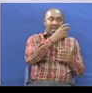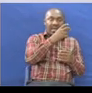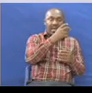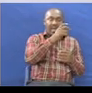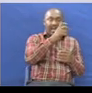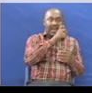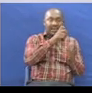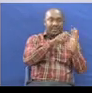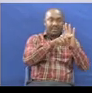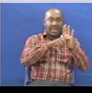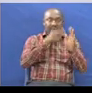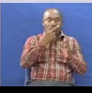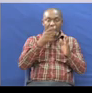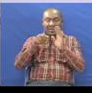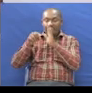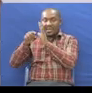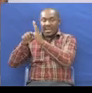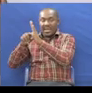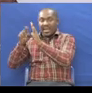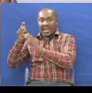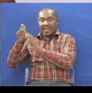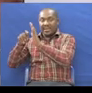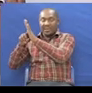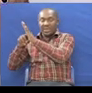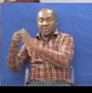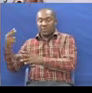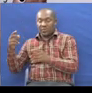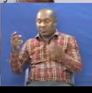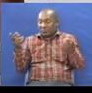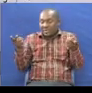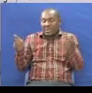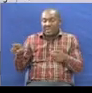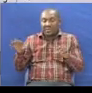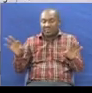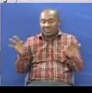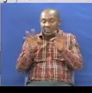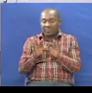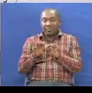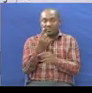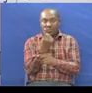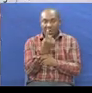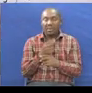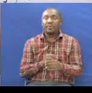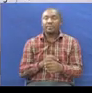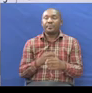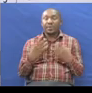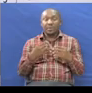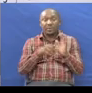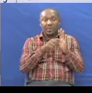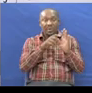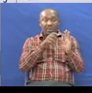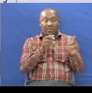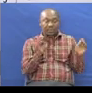2x plus 5, that is our second factor. 2x plus 5, this is equal to 0. As I said before, for the product of 2 numbers